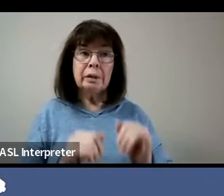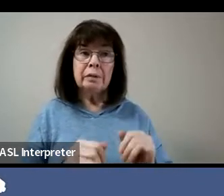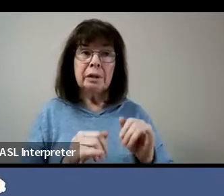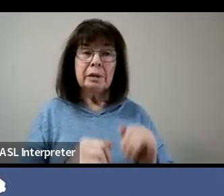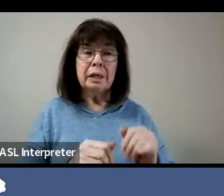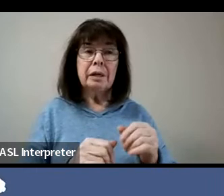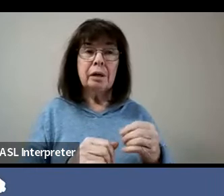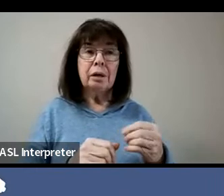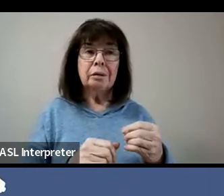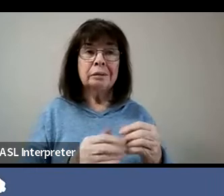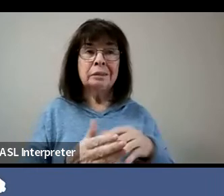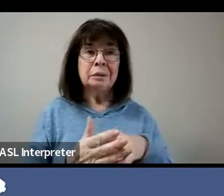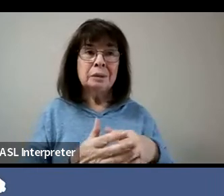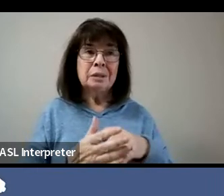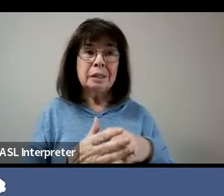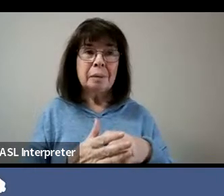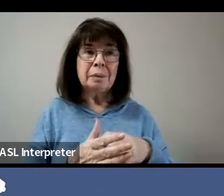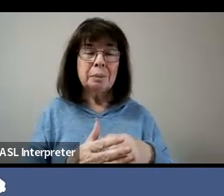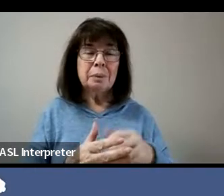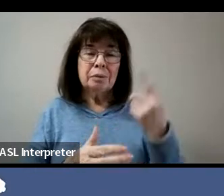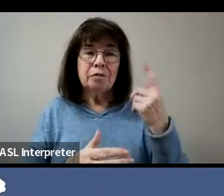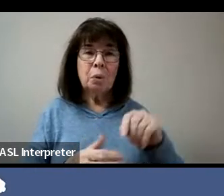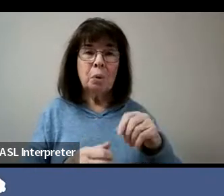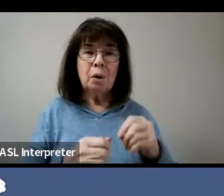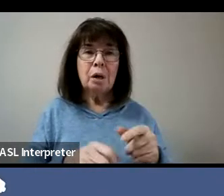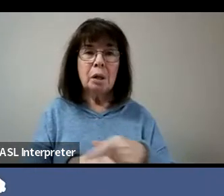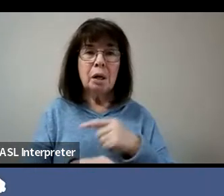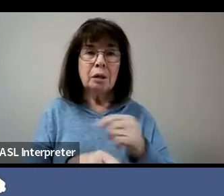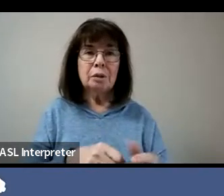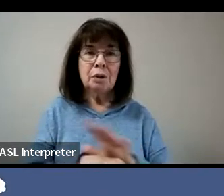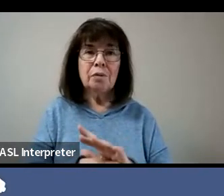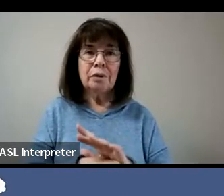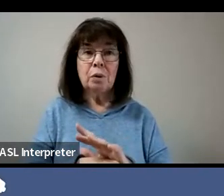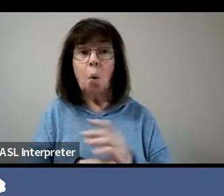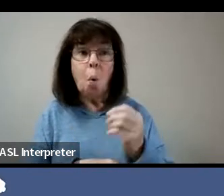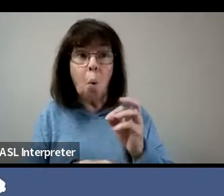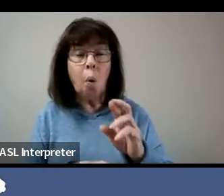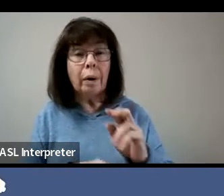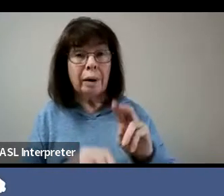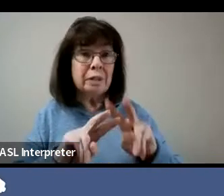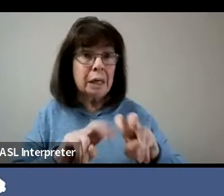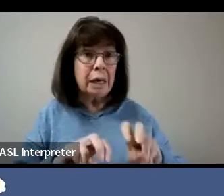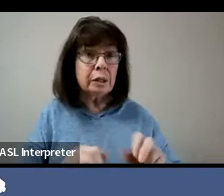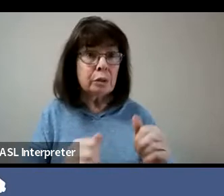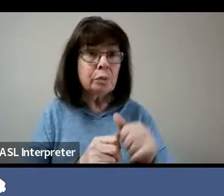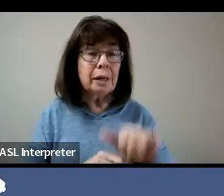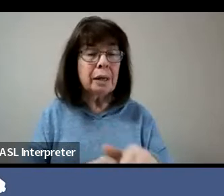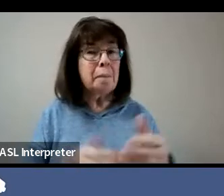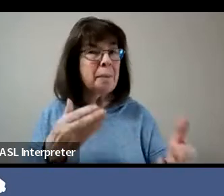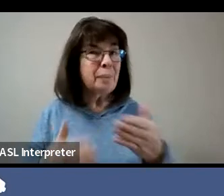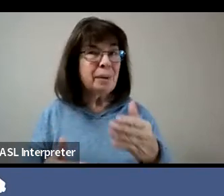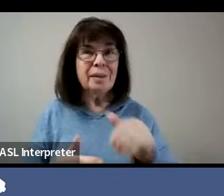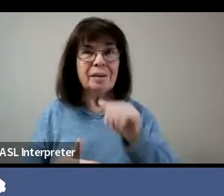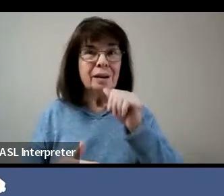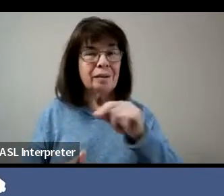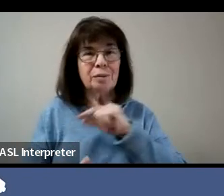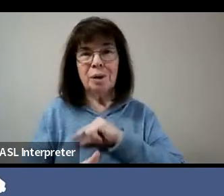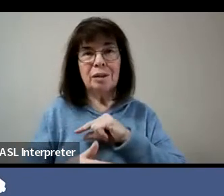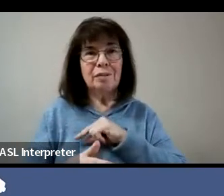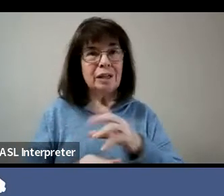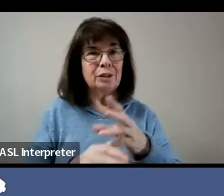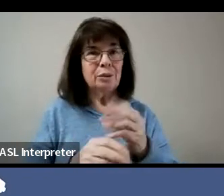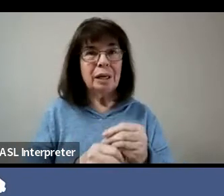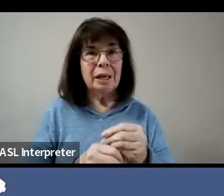and diagnosed with such, may not be eligible to receive care and or